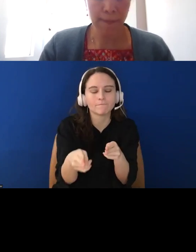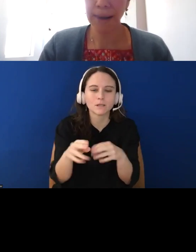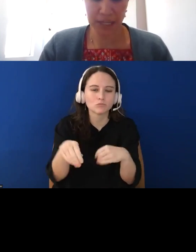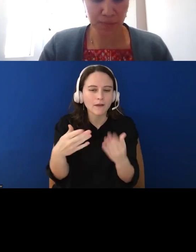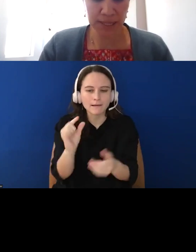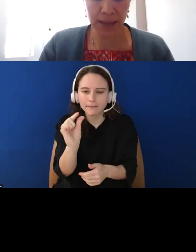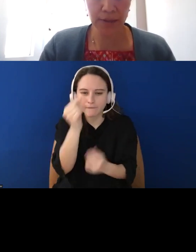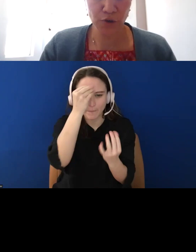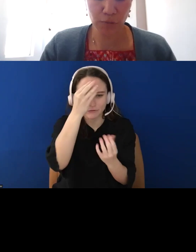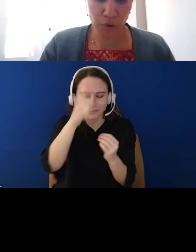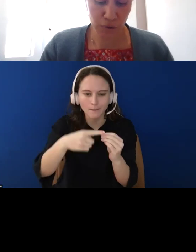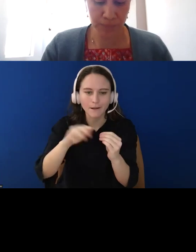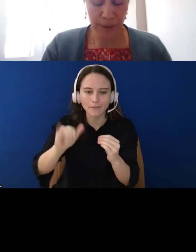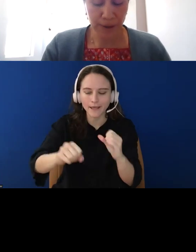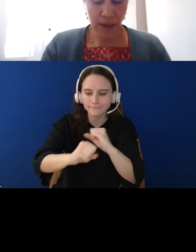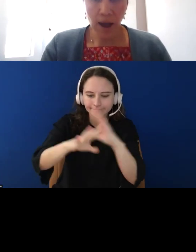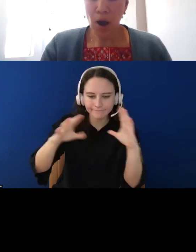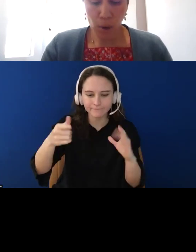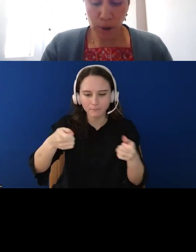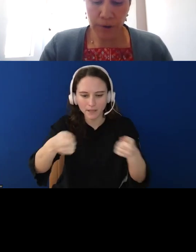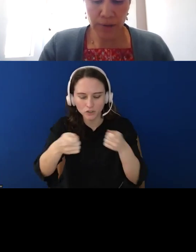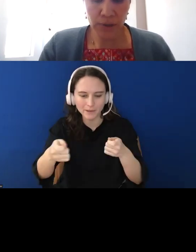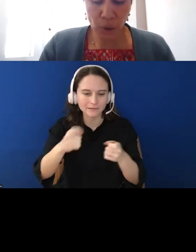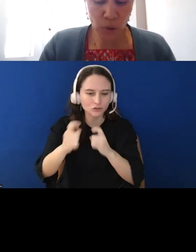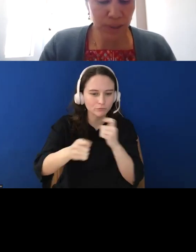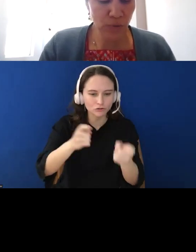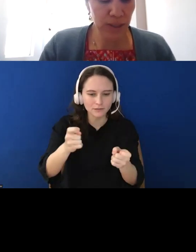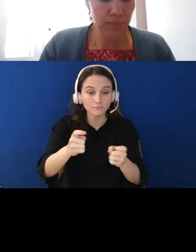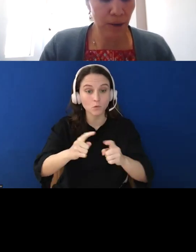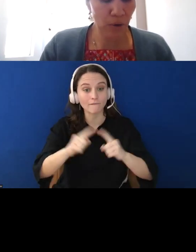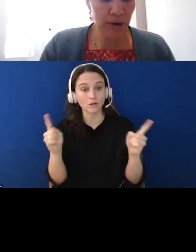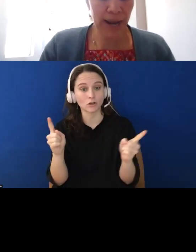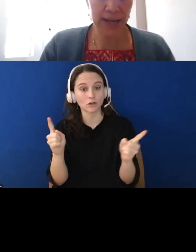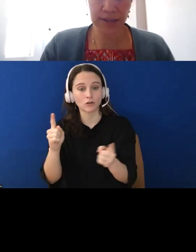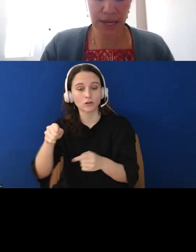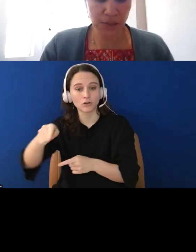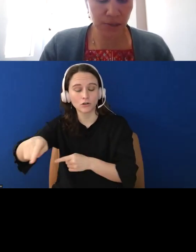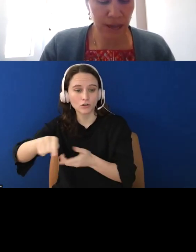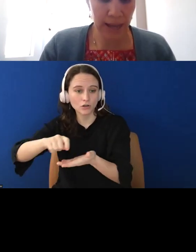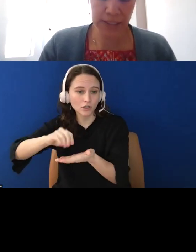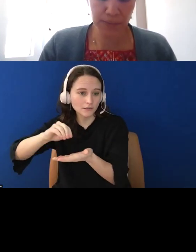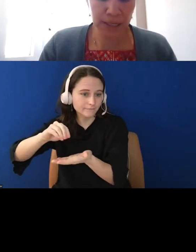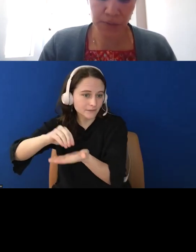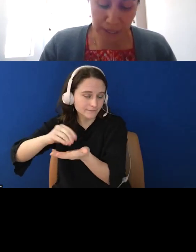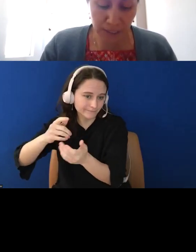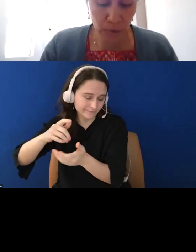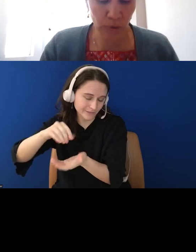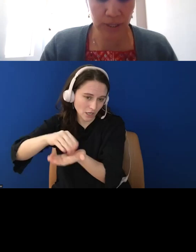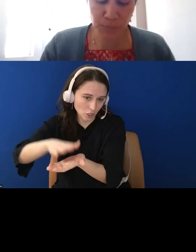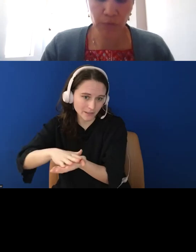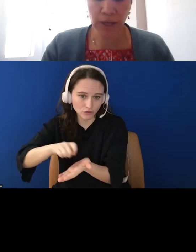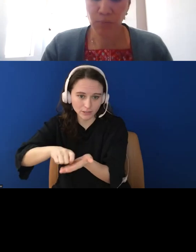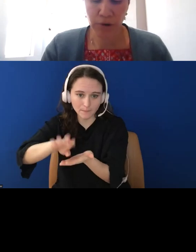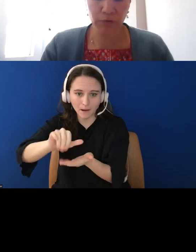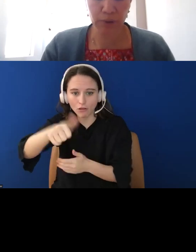scope, management, and distribution. However, documents written by other highland nations and Spanish